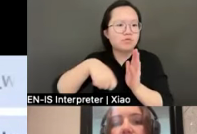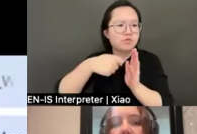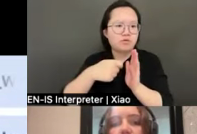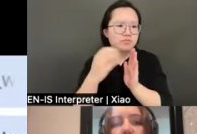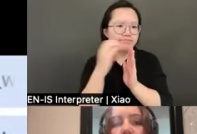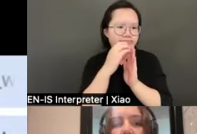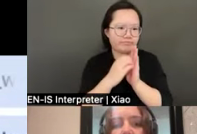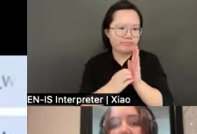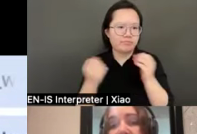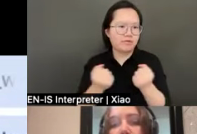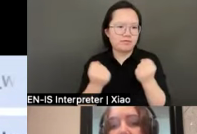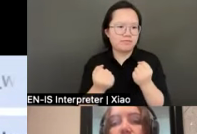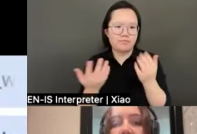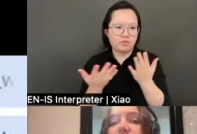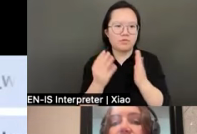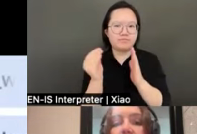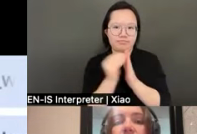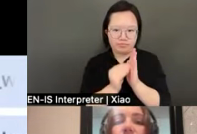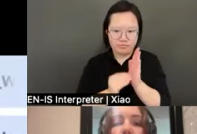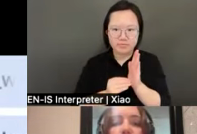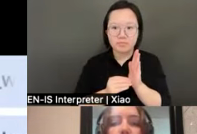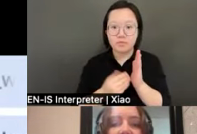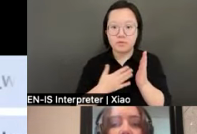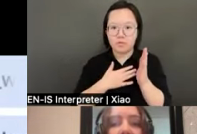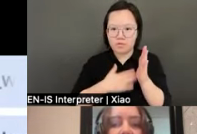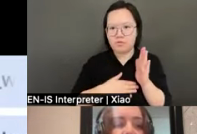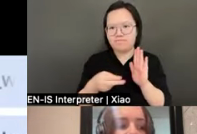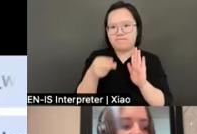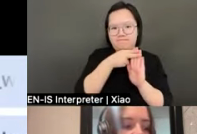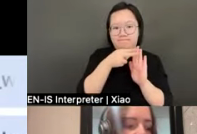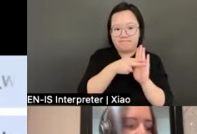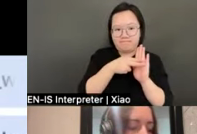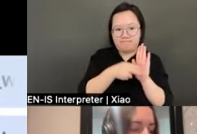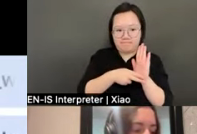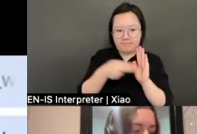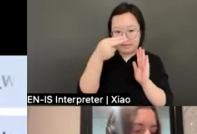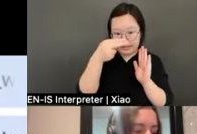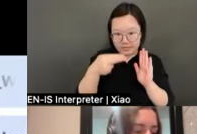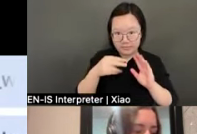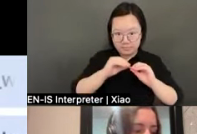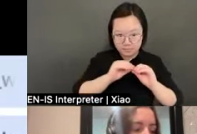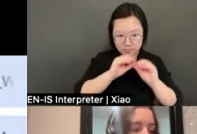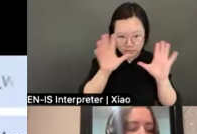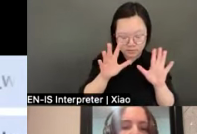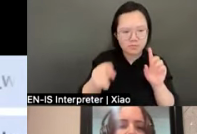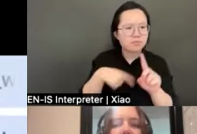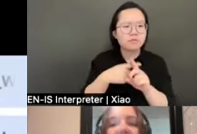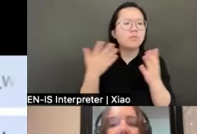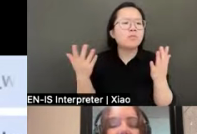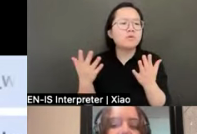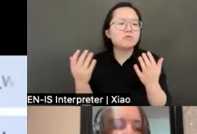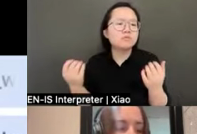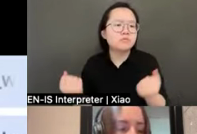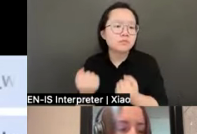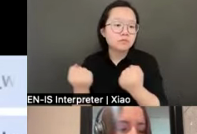this. So the name of your activity, also what type of activity it is. So, for example, the type